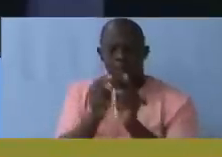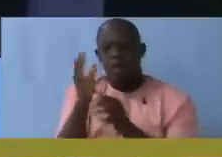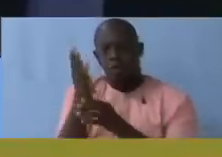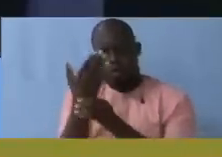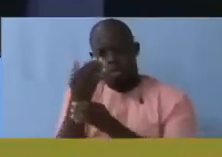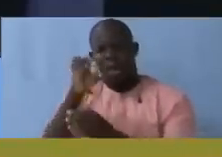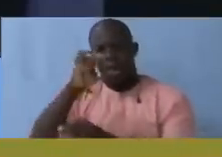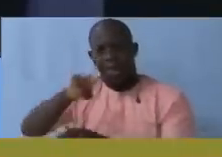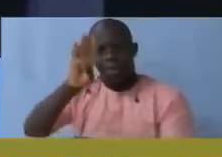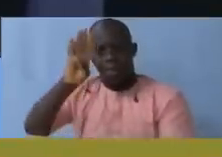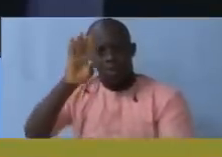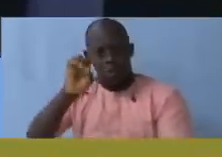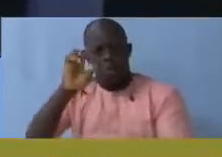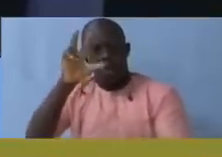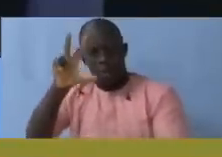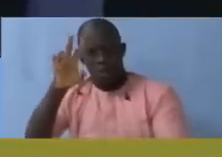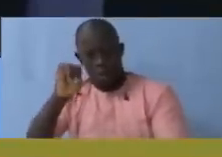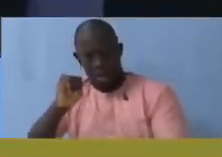have to take.